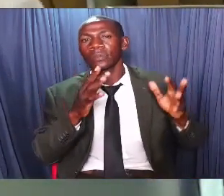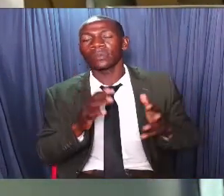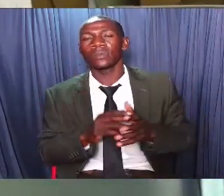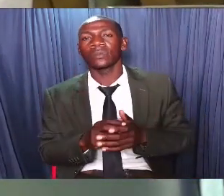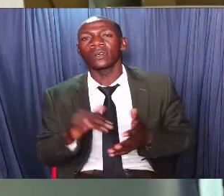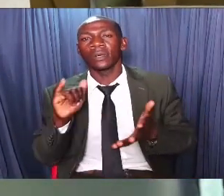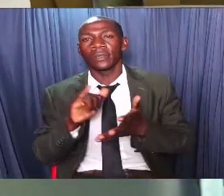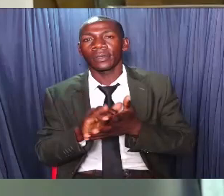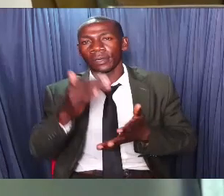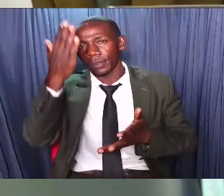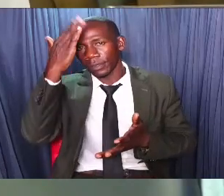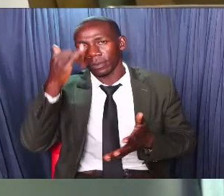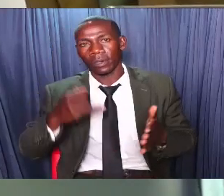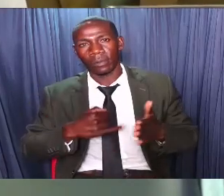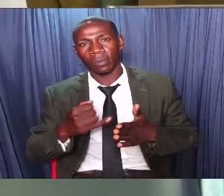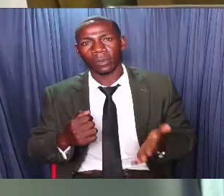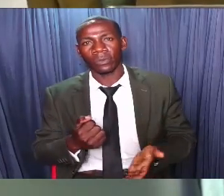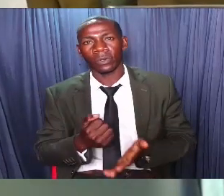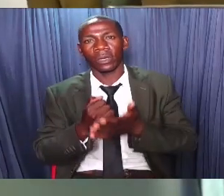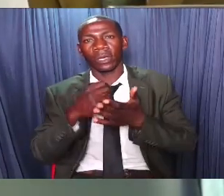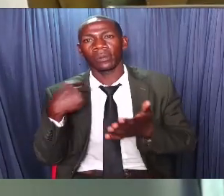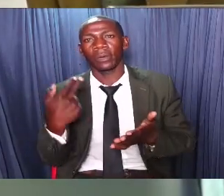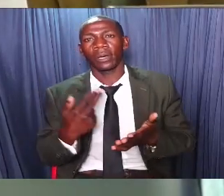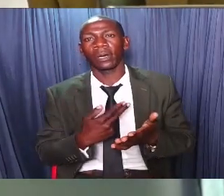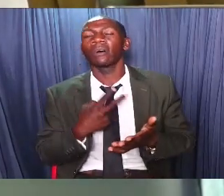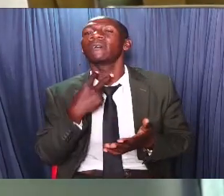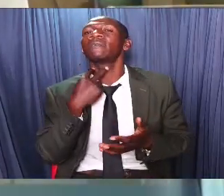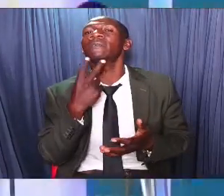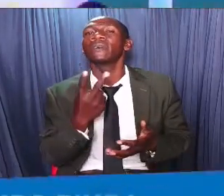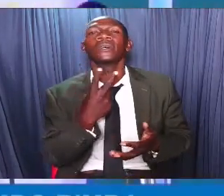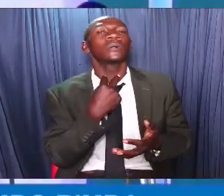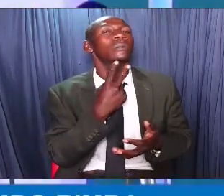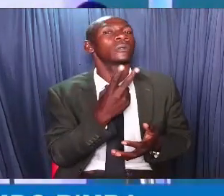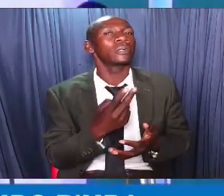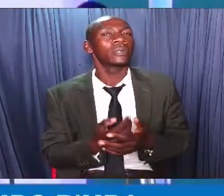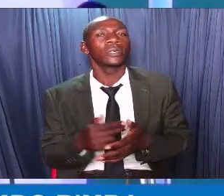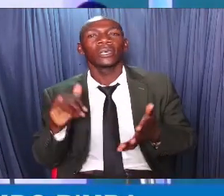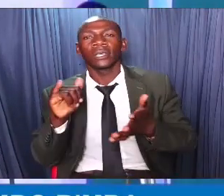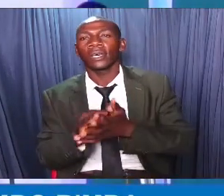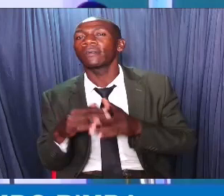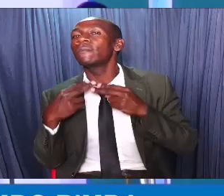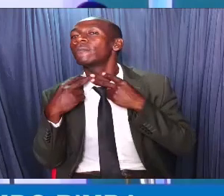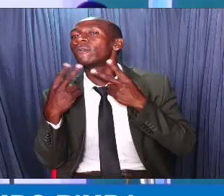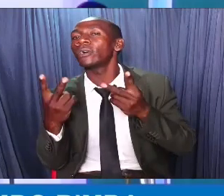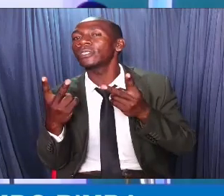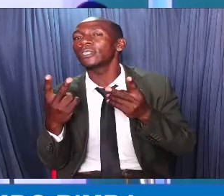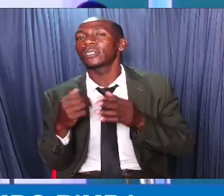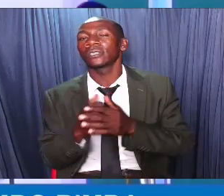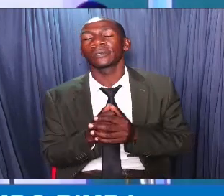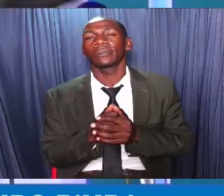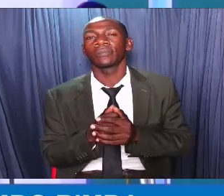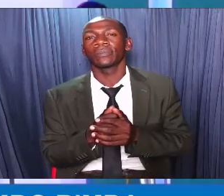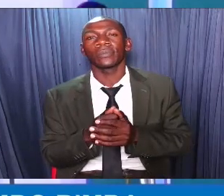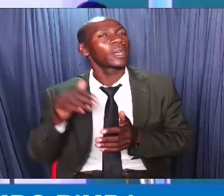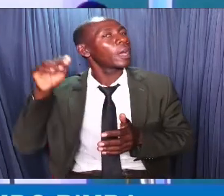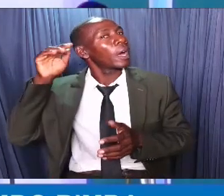Ndio maana ya mitambo kusaidia sauti zetu. That is how we use the machines. Lengo sauti so that the voices isikike